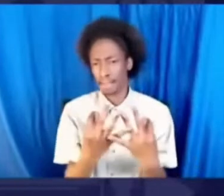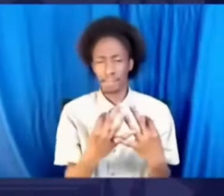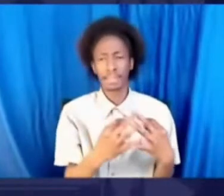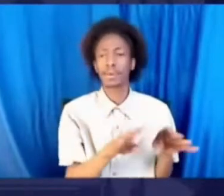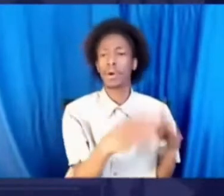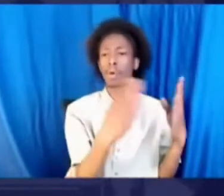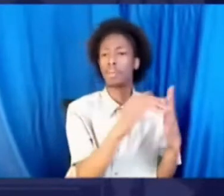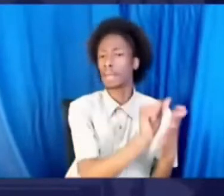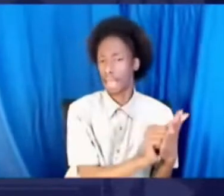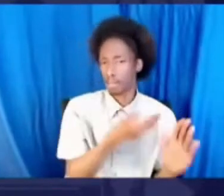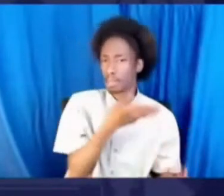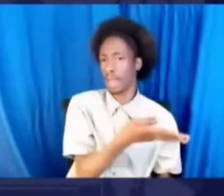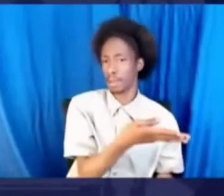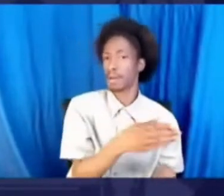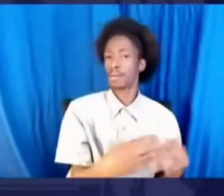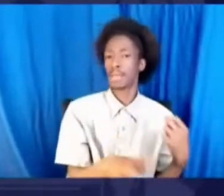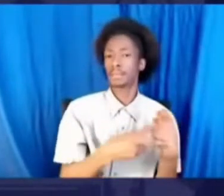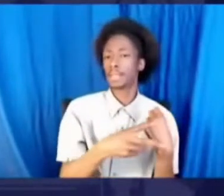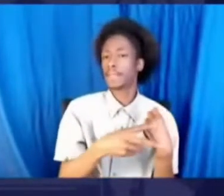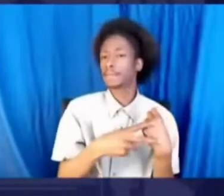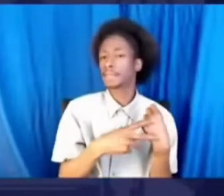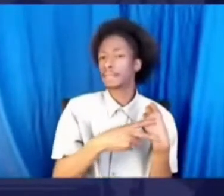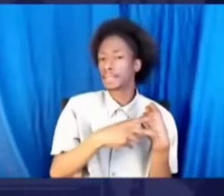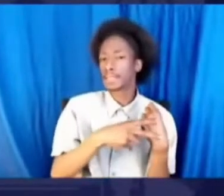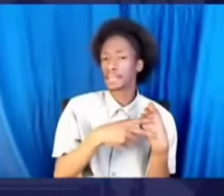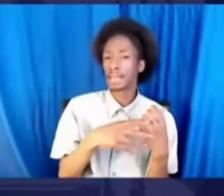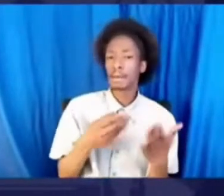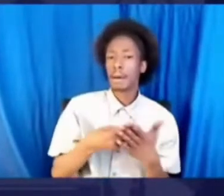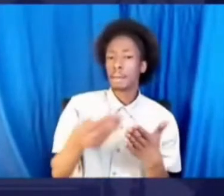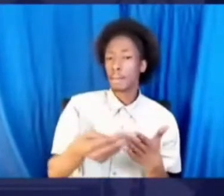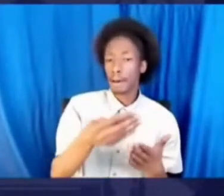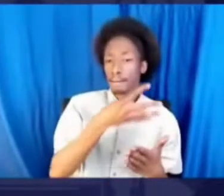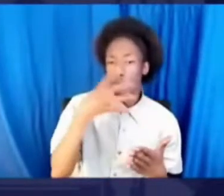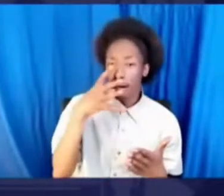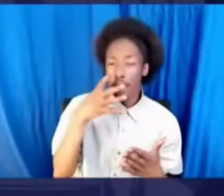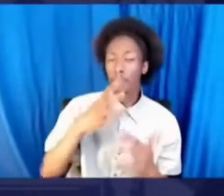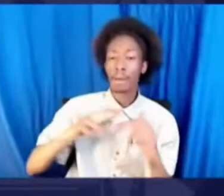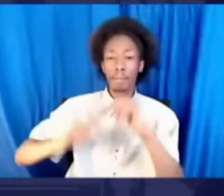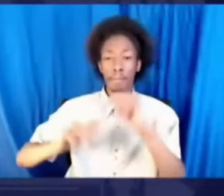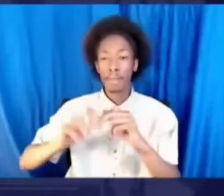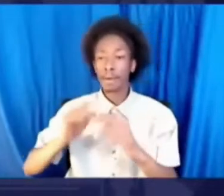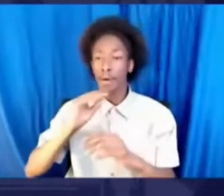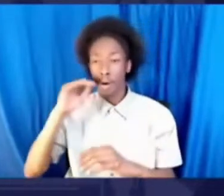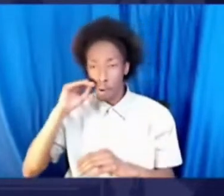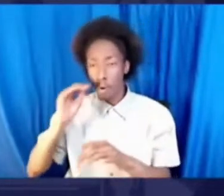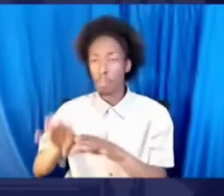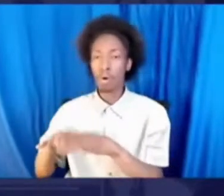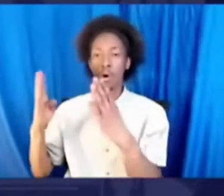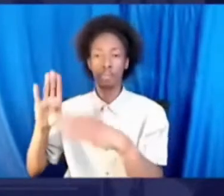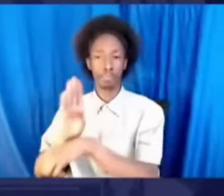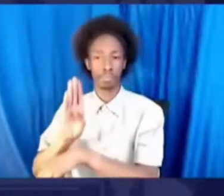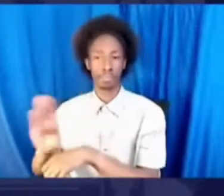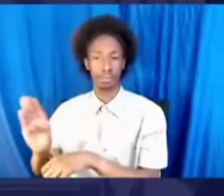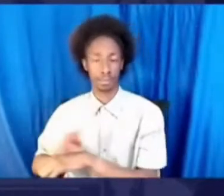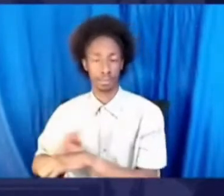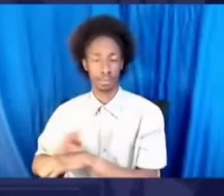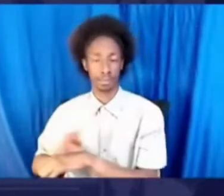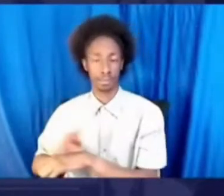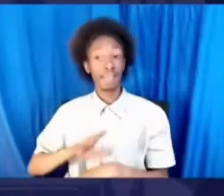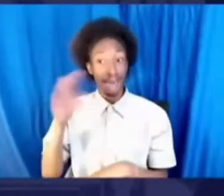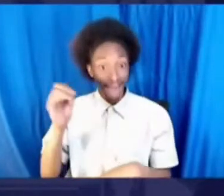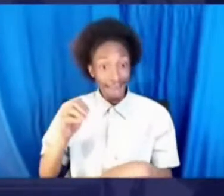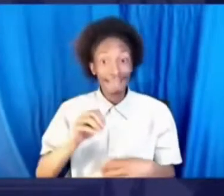up to buy a farm, to build a home, to open a business. Even school